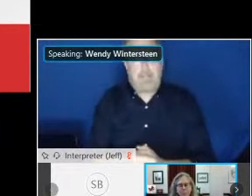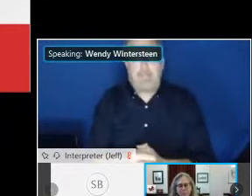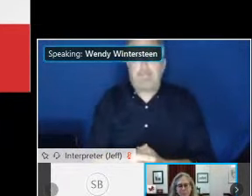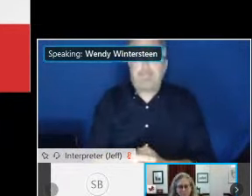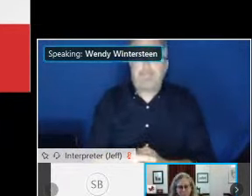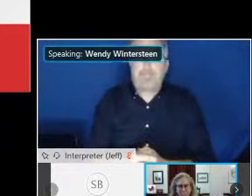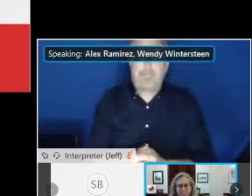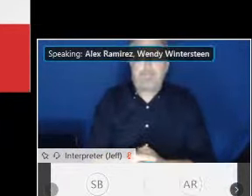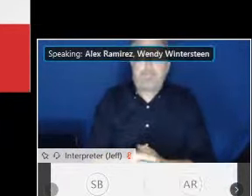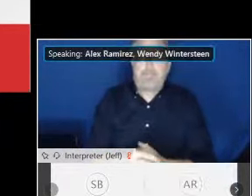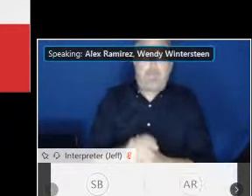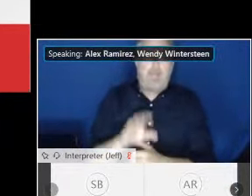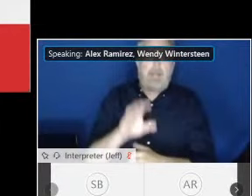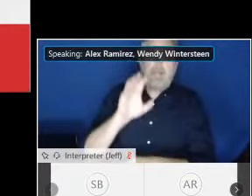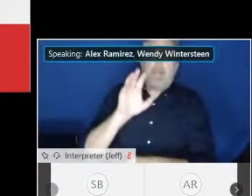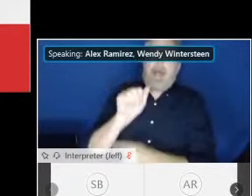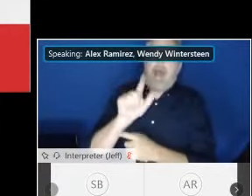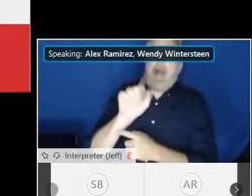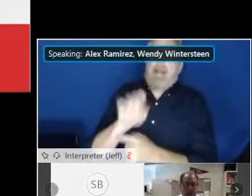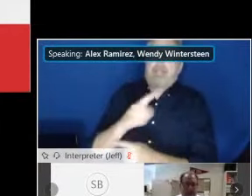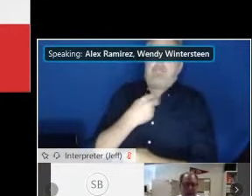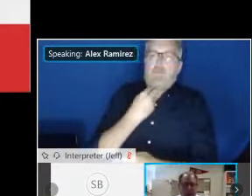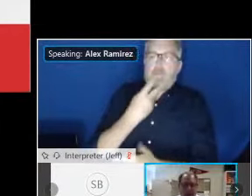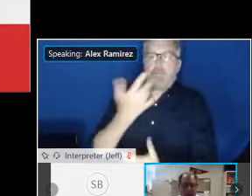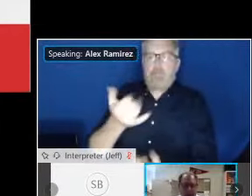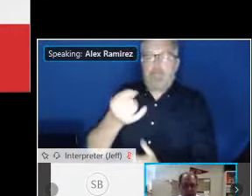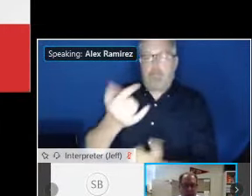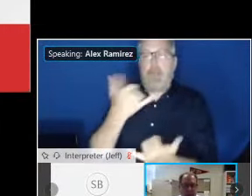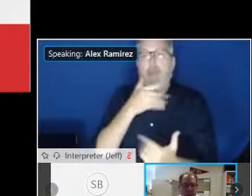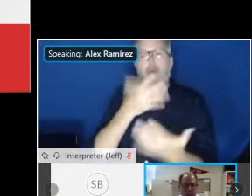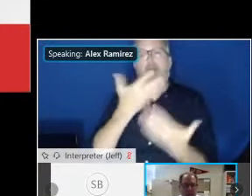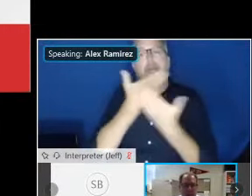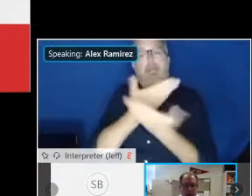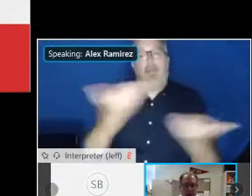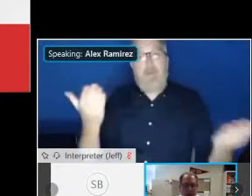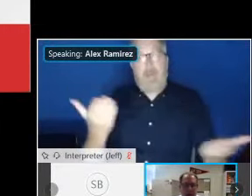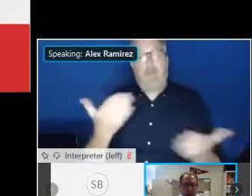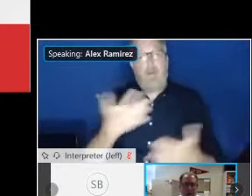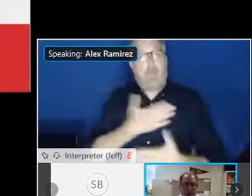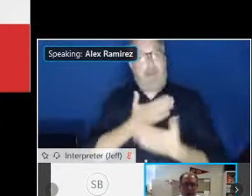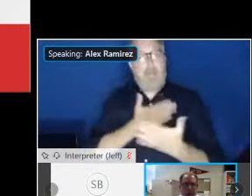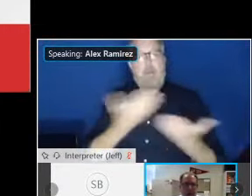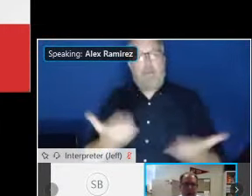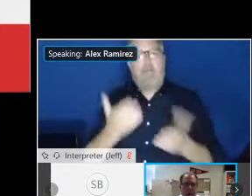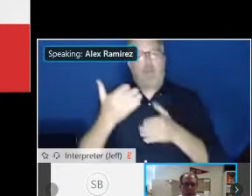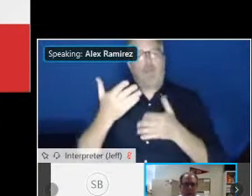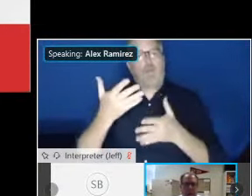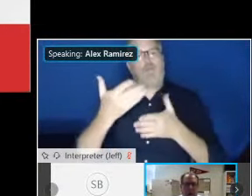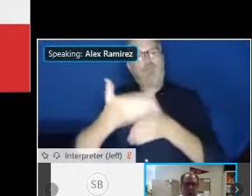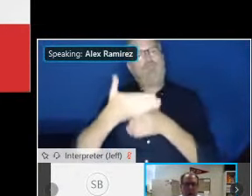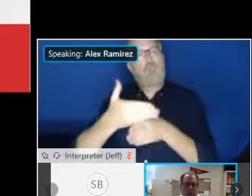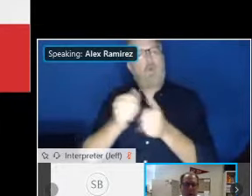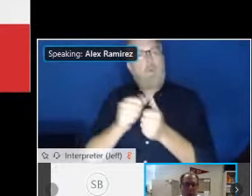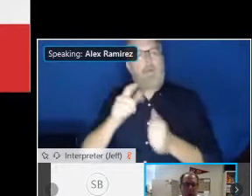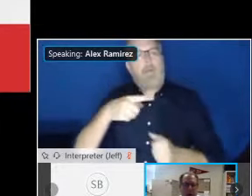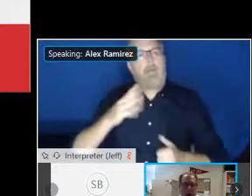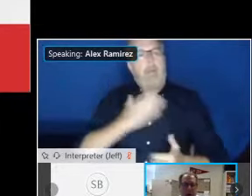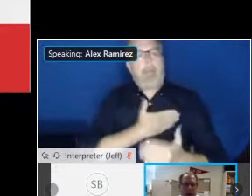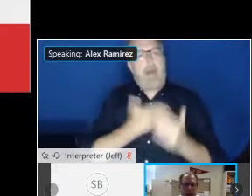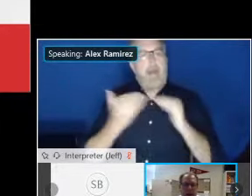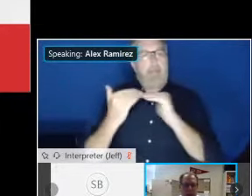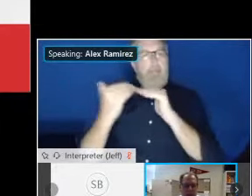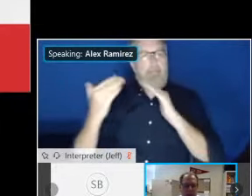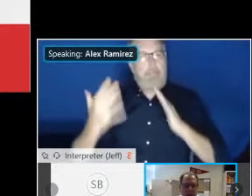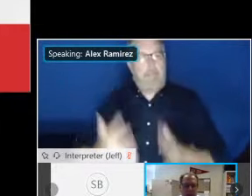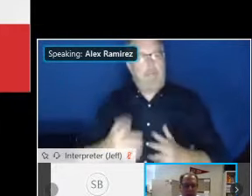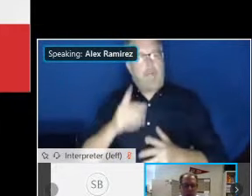Thank you, President Winterstein. It's great to be here to talk to my colleagues and all those who work